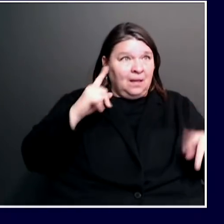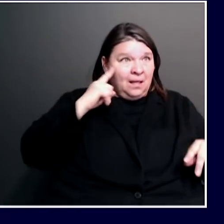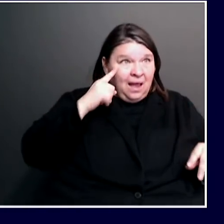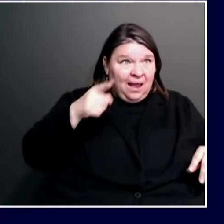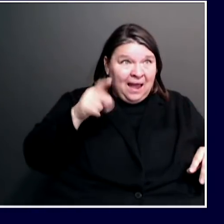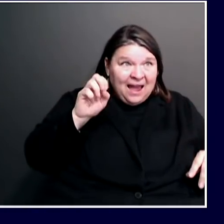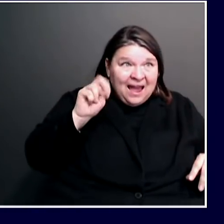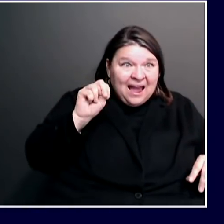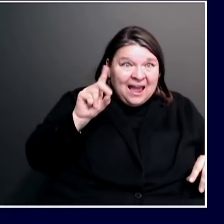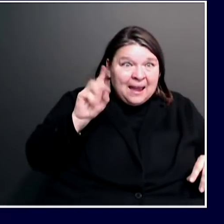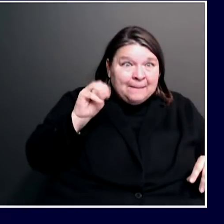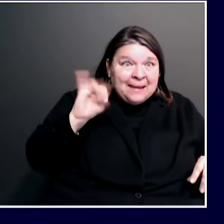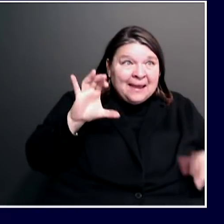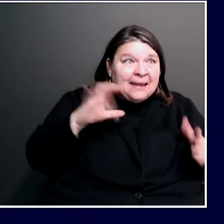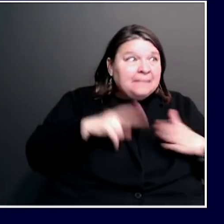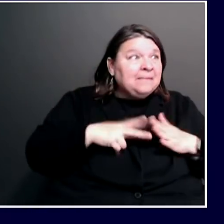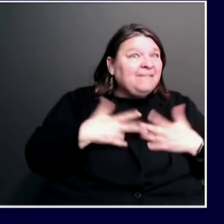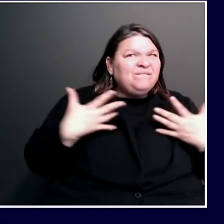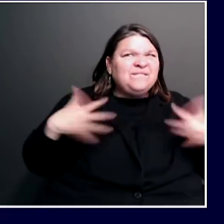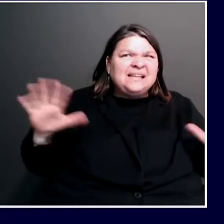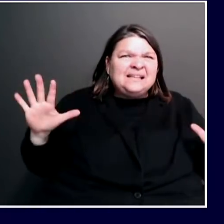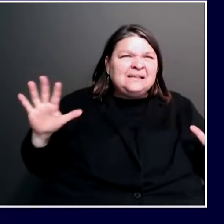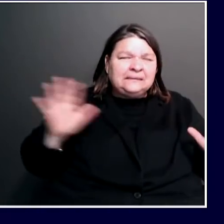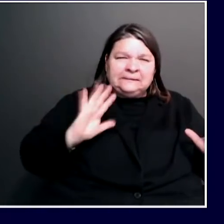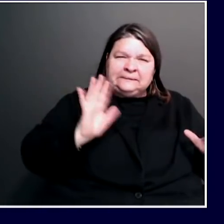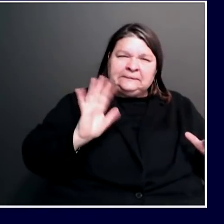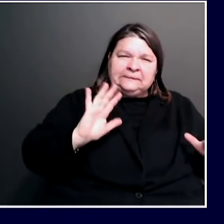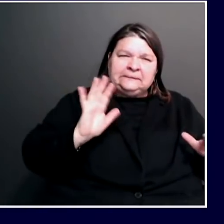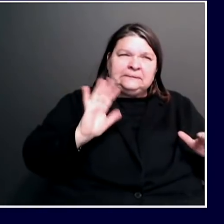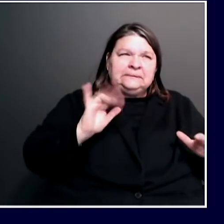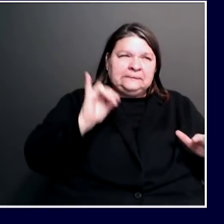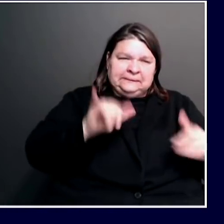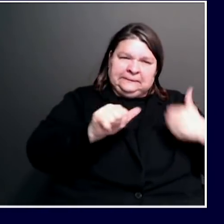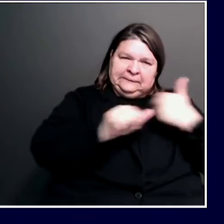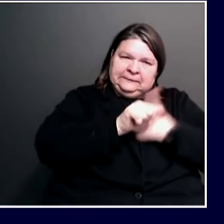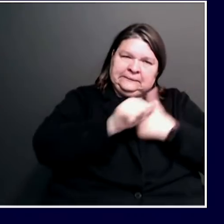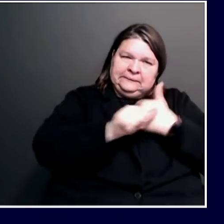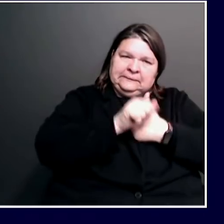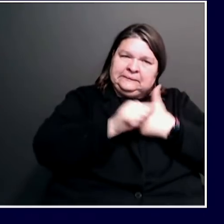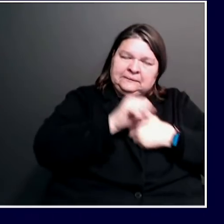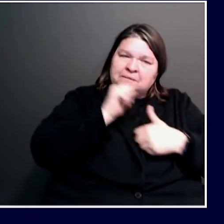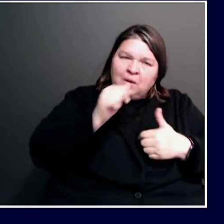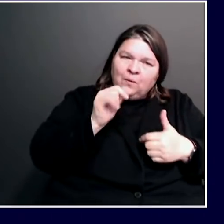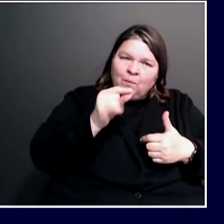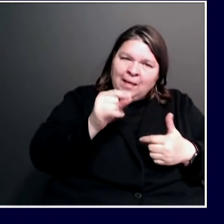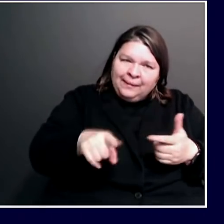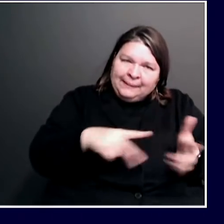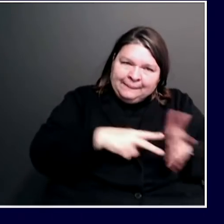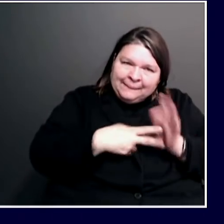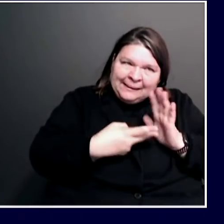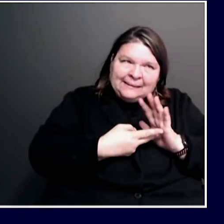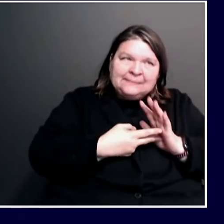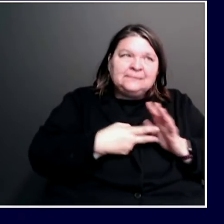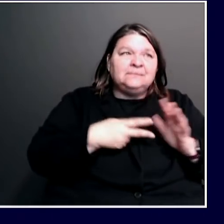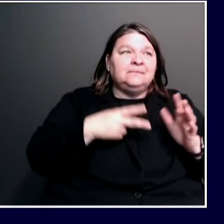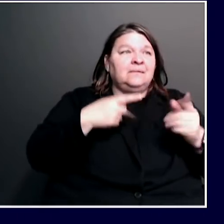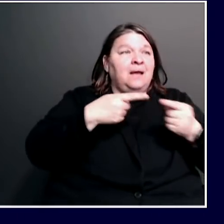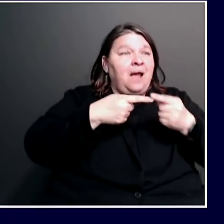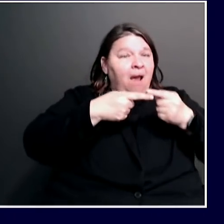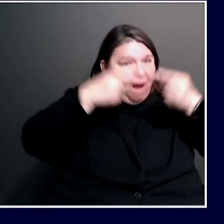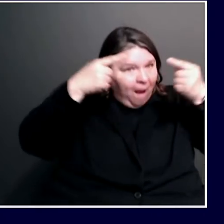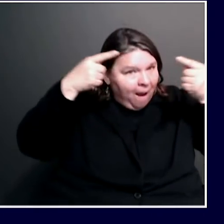of the pandemic. Not what the word means. Means something, in fact, almost the opposite. But I think you're right.